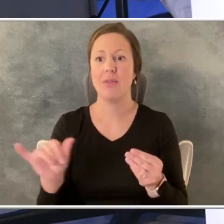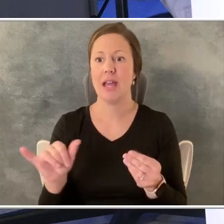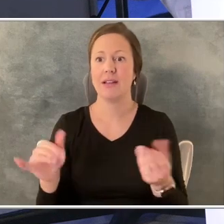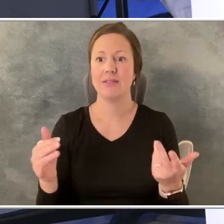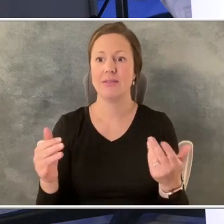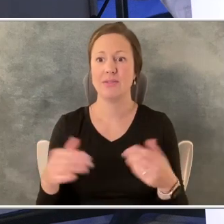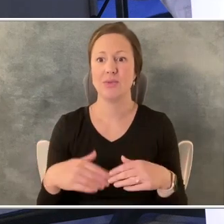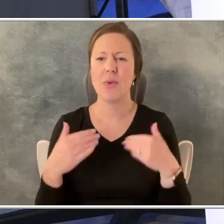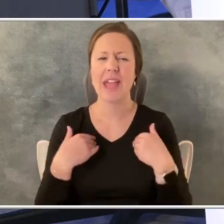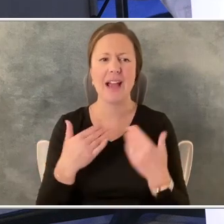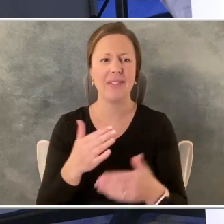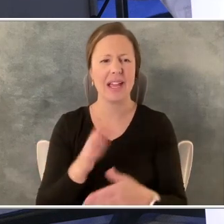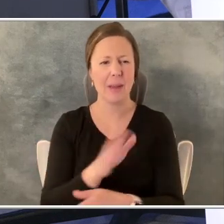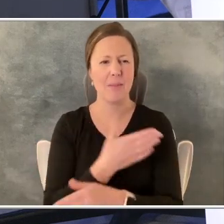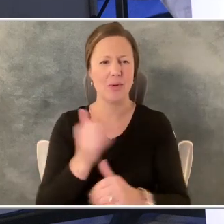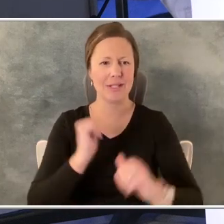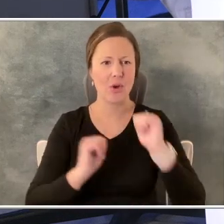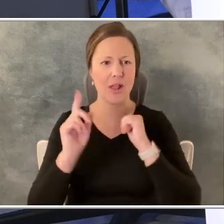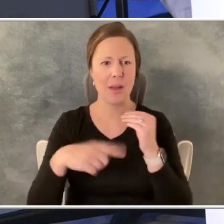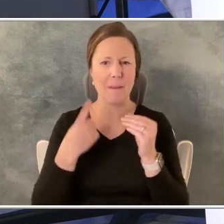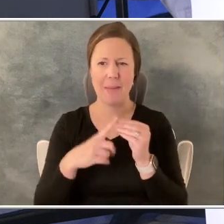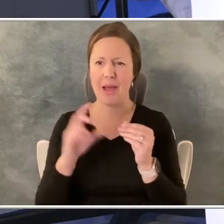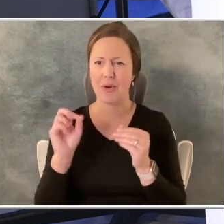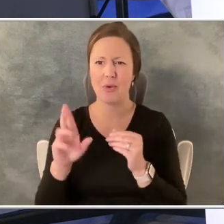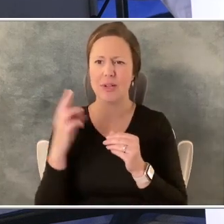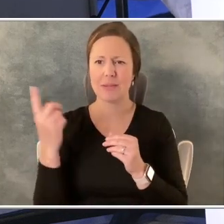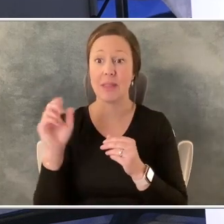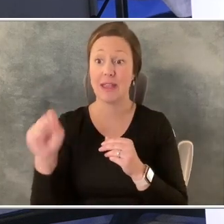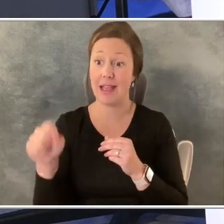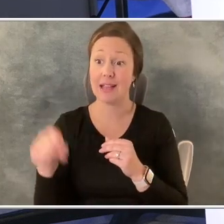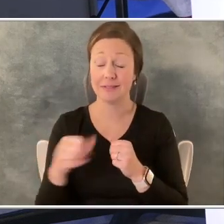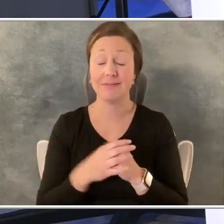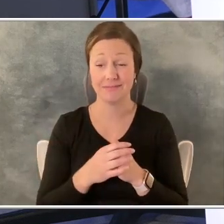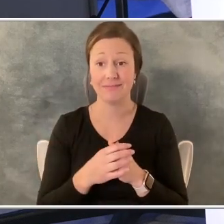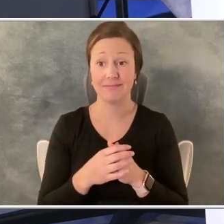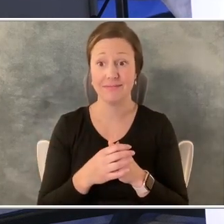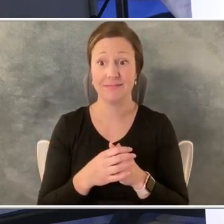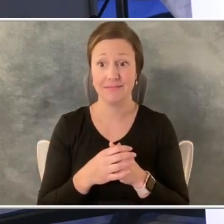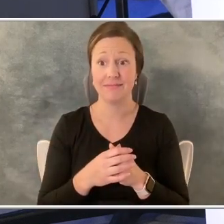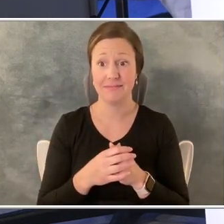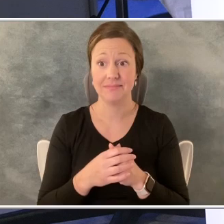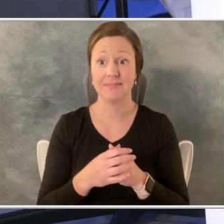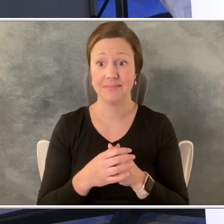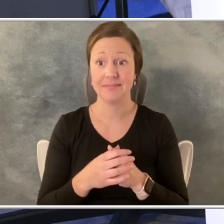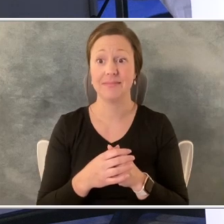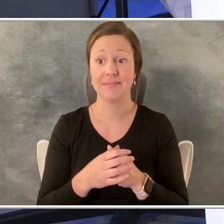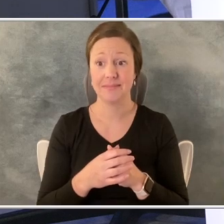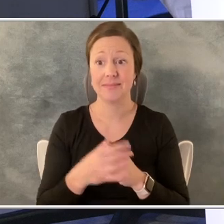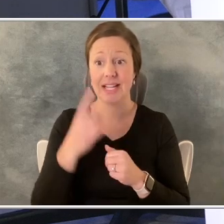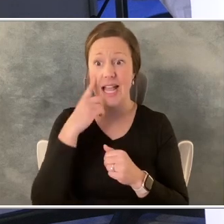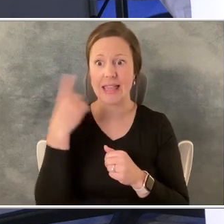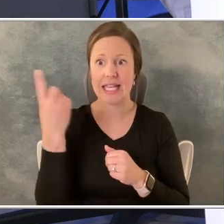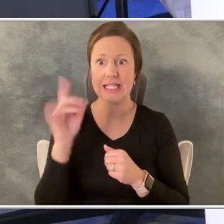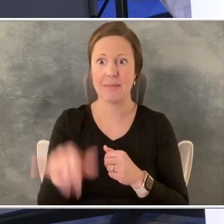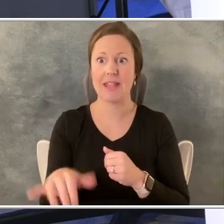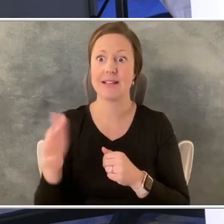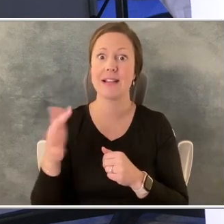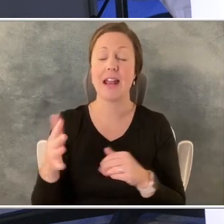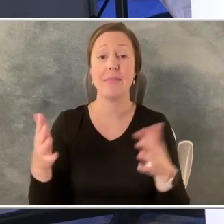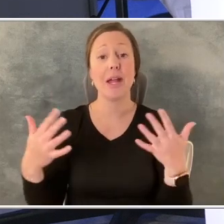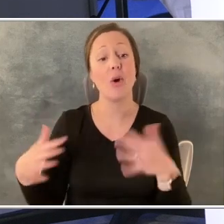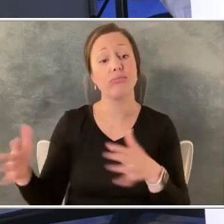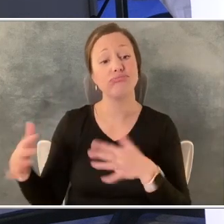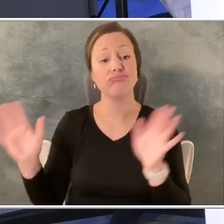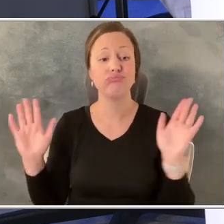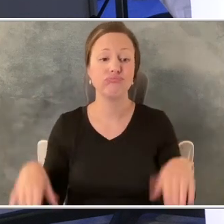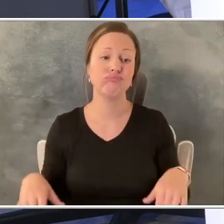musical about it or something? Menopause the musical? Yeah, I mean, so it's, I think it's something that has kind of been brushed away and something like,